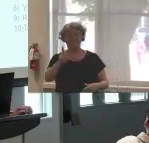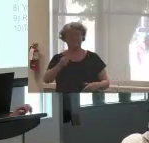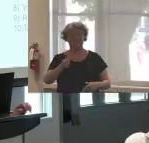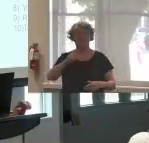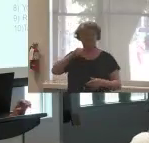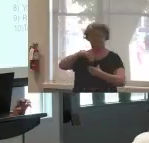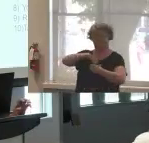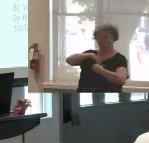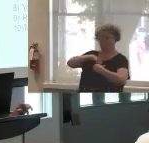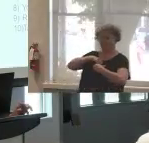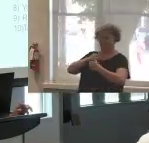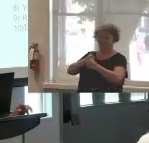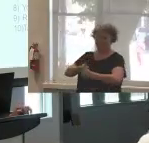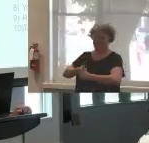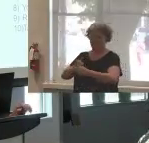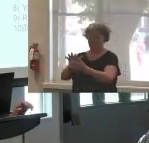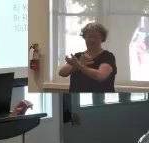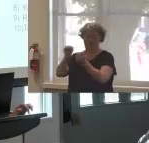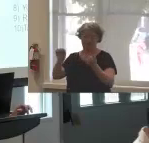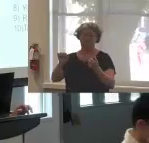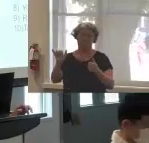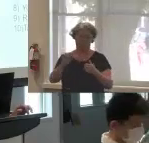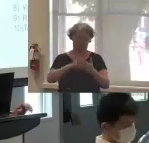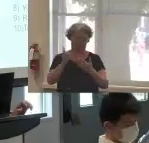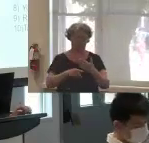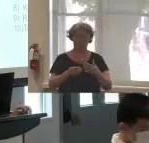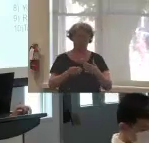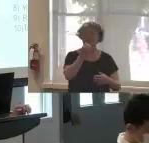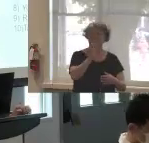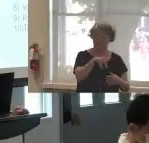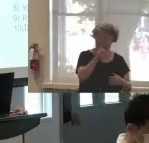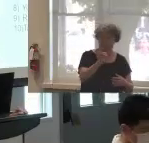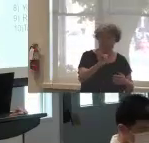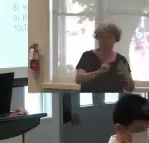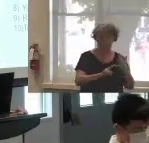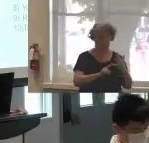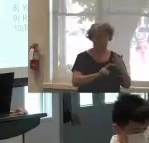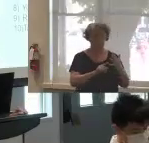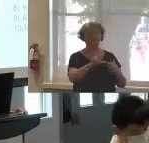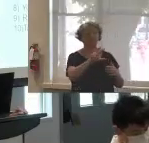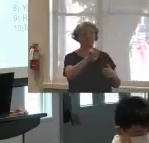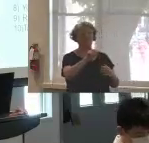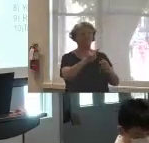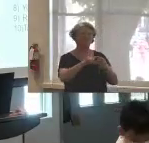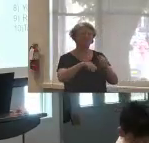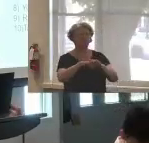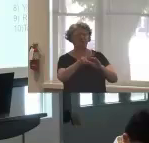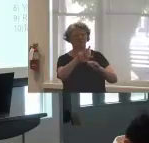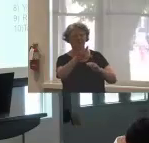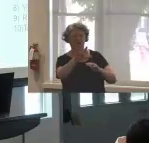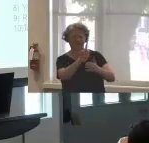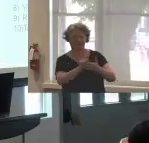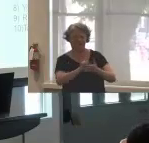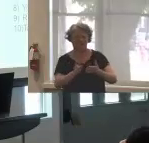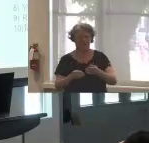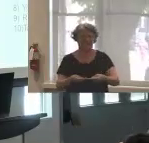food mart that comes to us once a week, where we do run a food bank to serve 30 to 35 families on a weekly basis. We